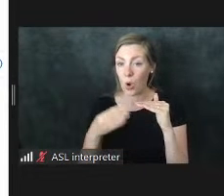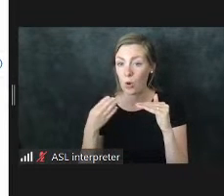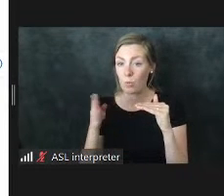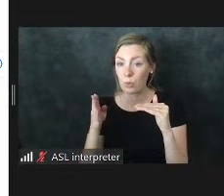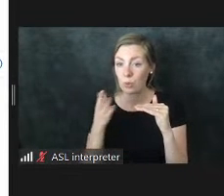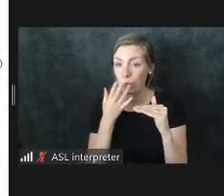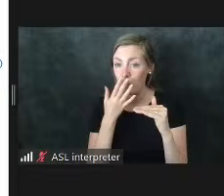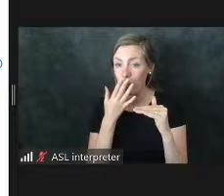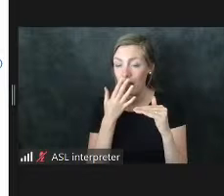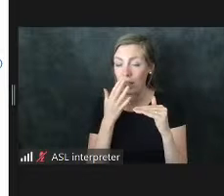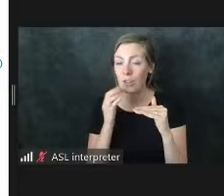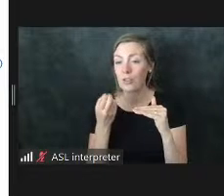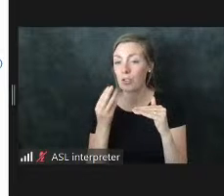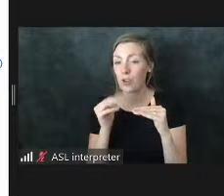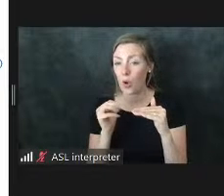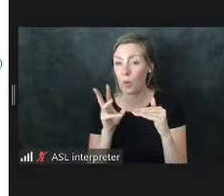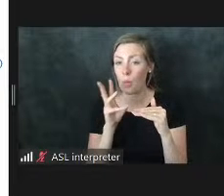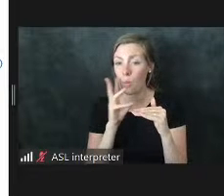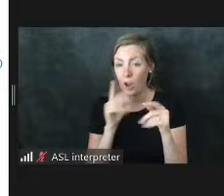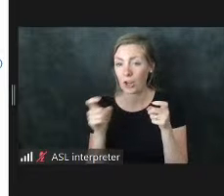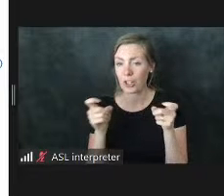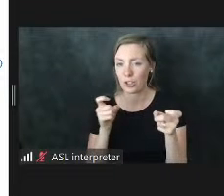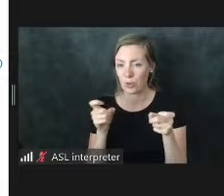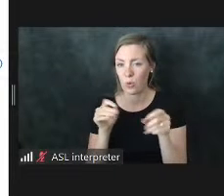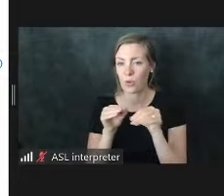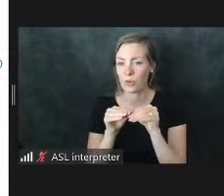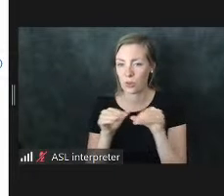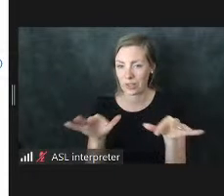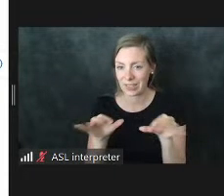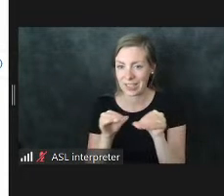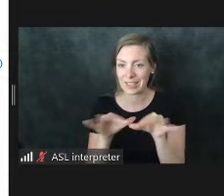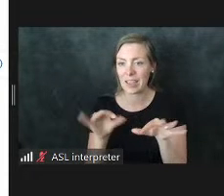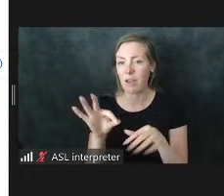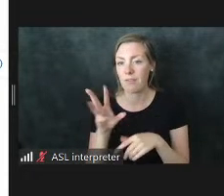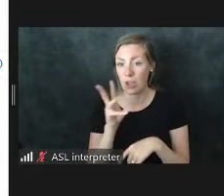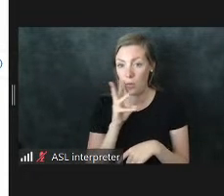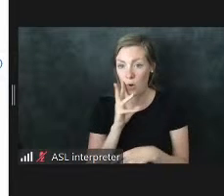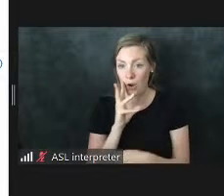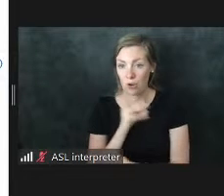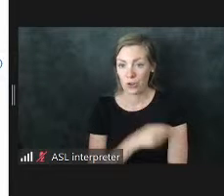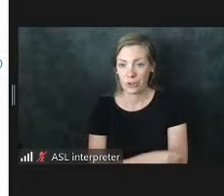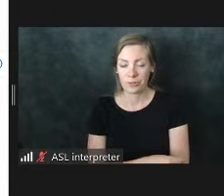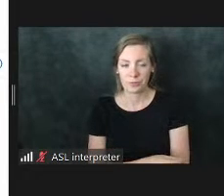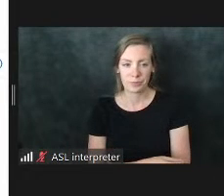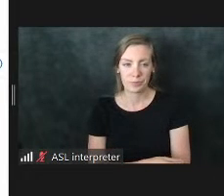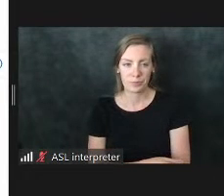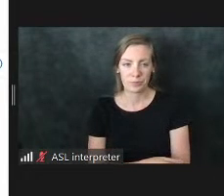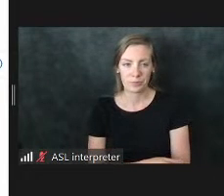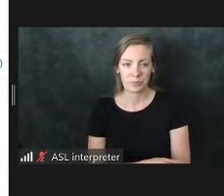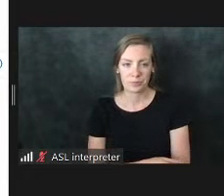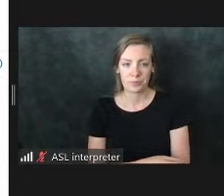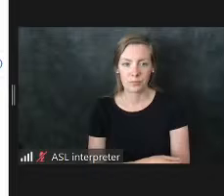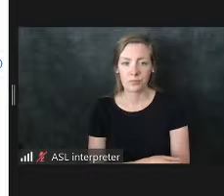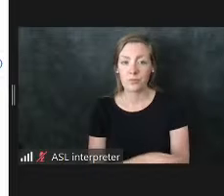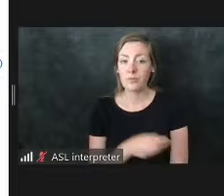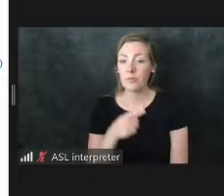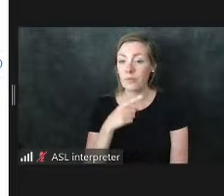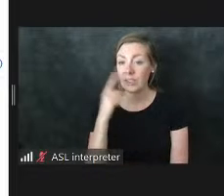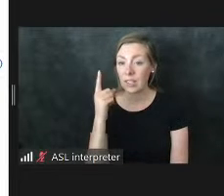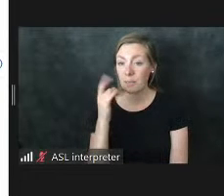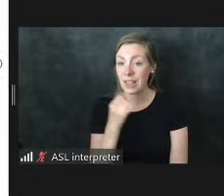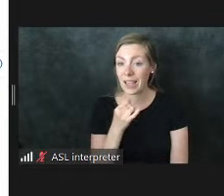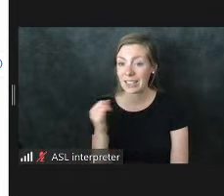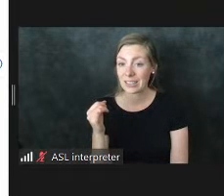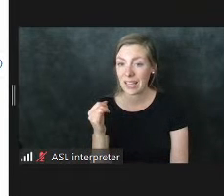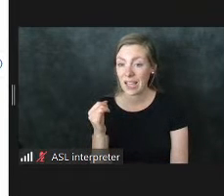Sonoma Water is controlling the releases against agua. minimum stream Cuando baja para abajo, entonces es downstream demand. That black bold line is the